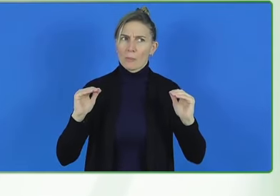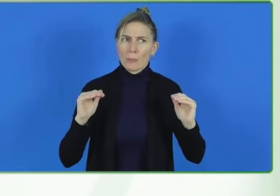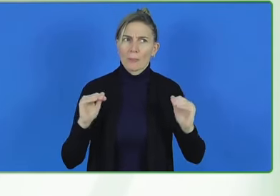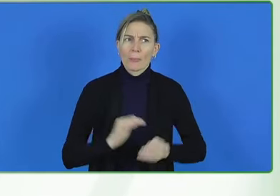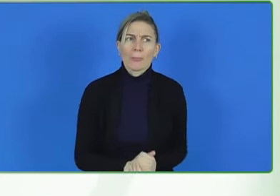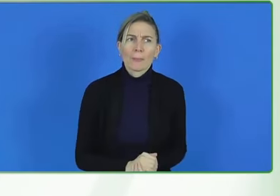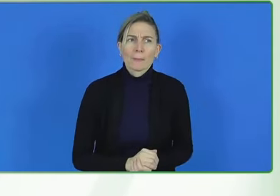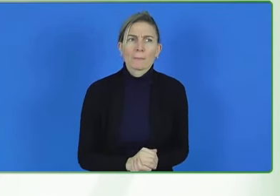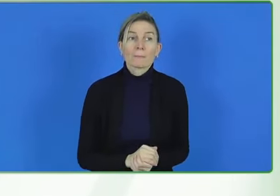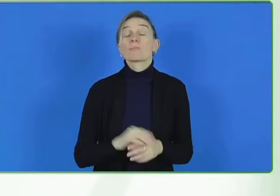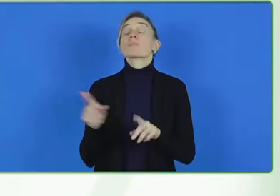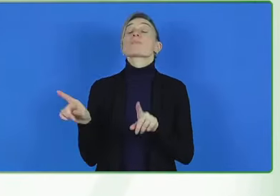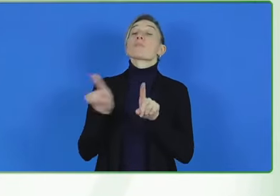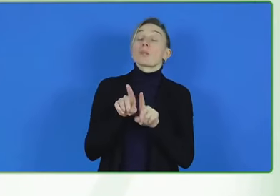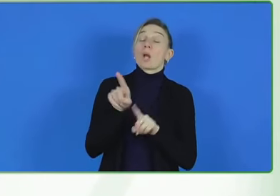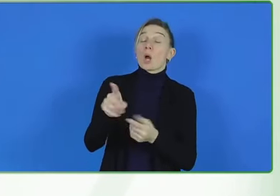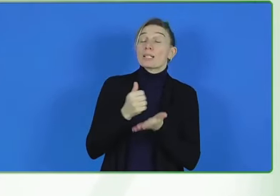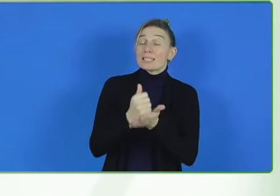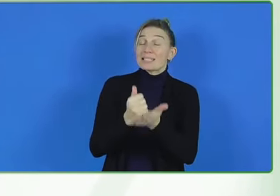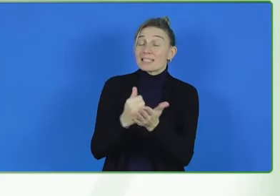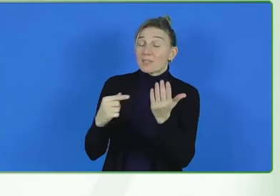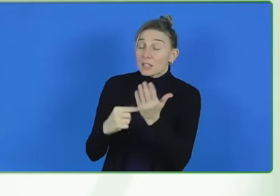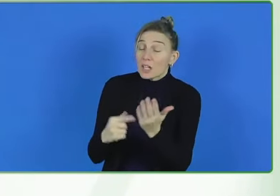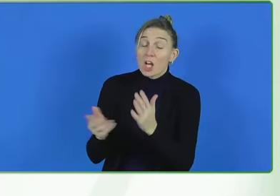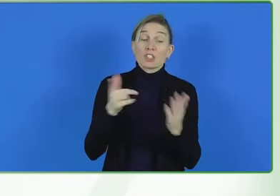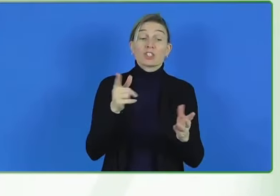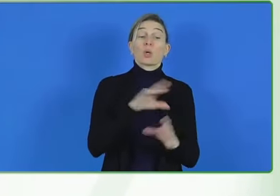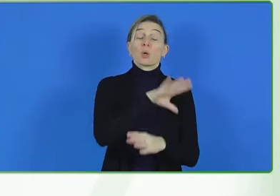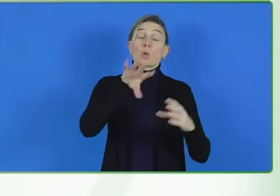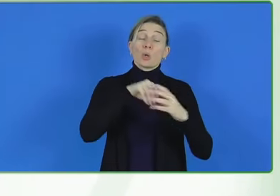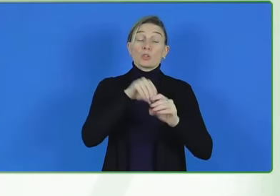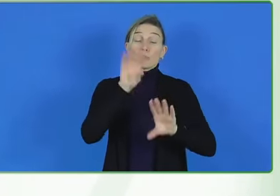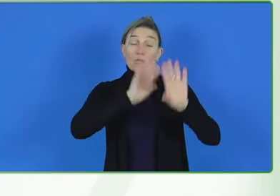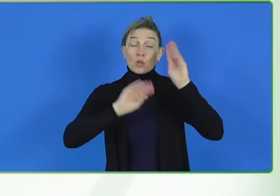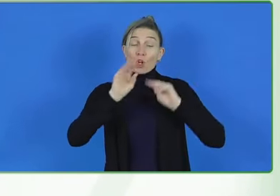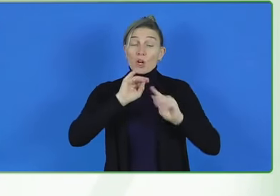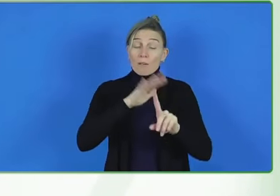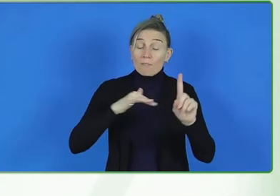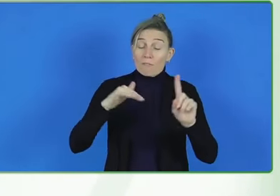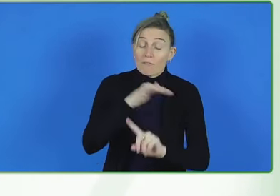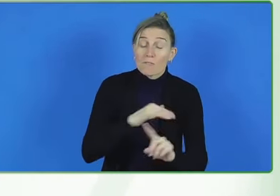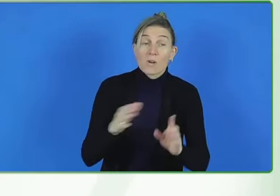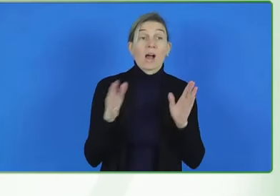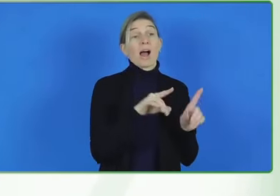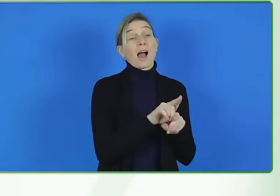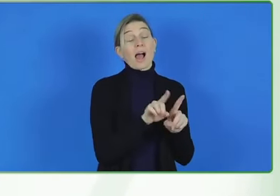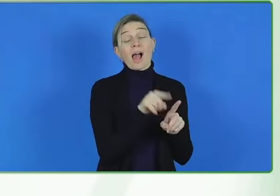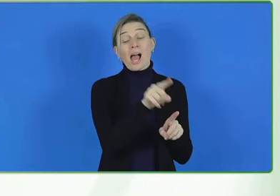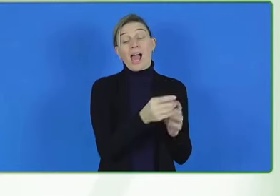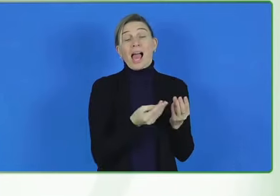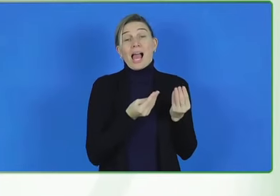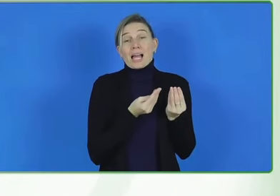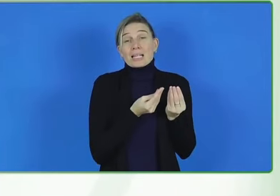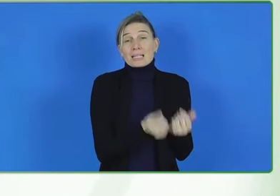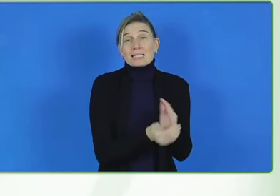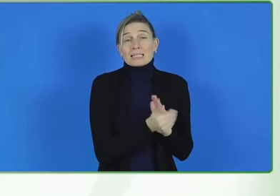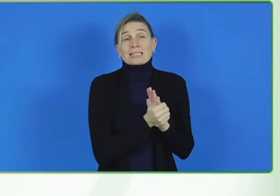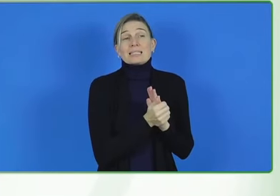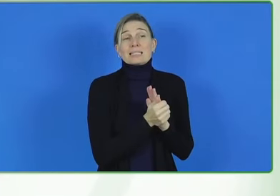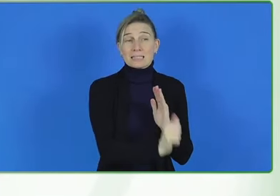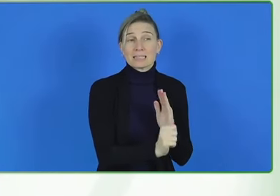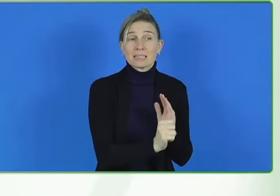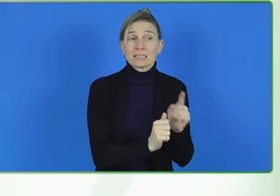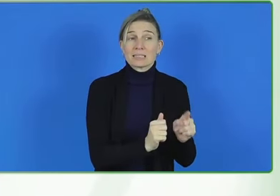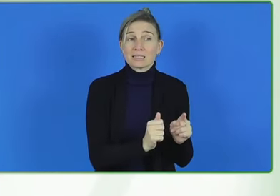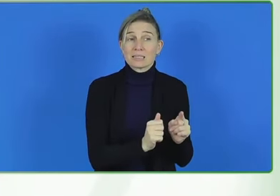assistive technologies, inclusive learning environments, and of course, skills to help finding